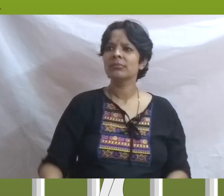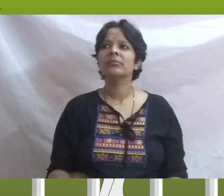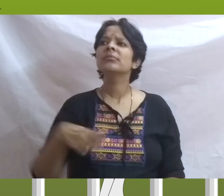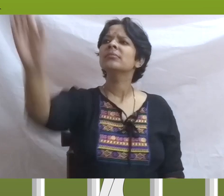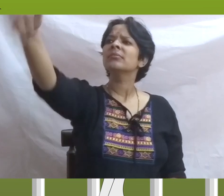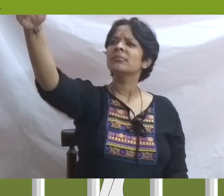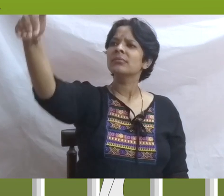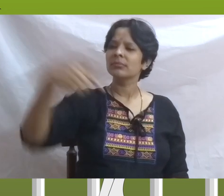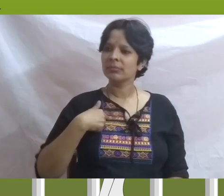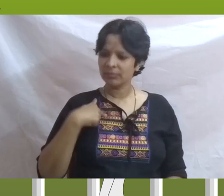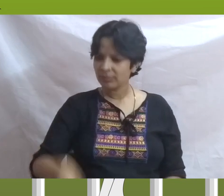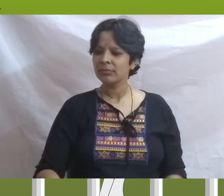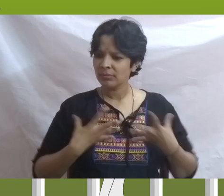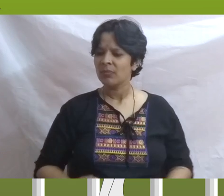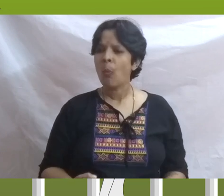and be eaten.